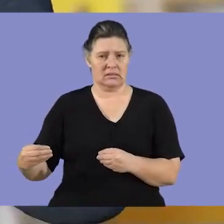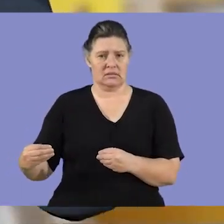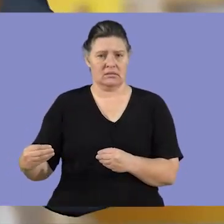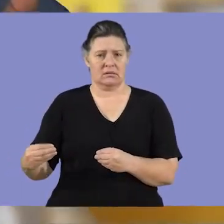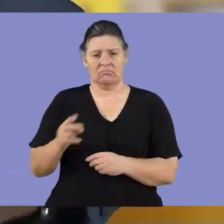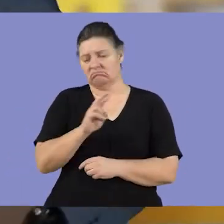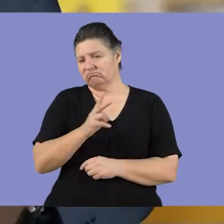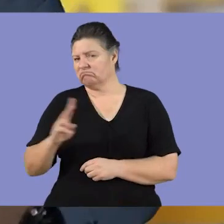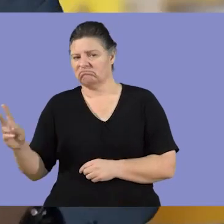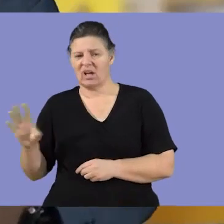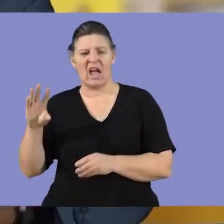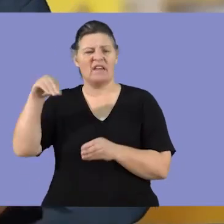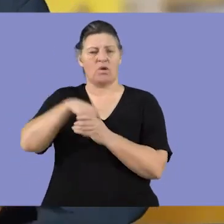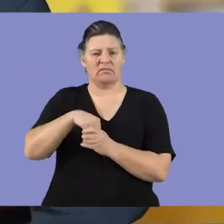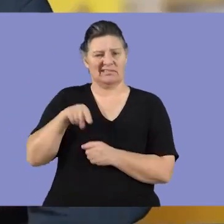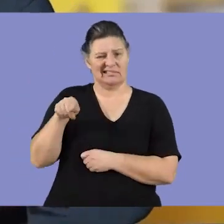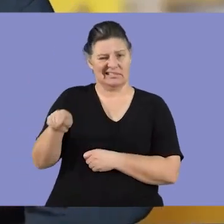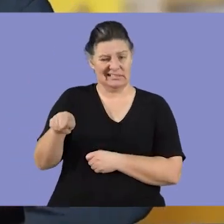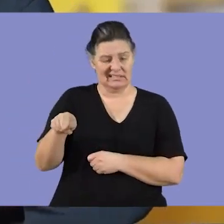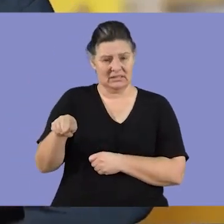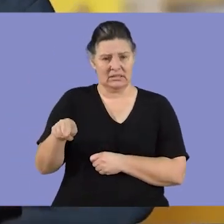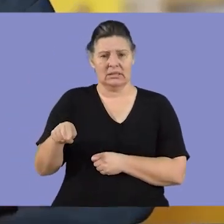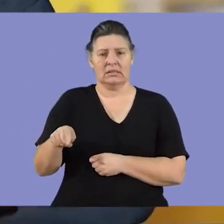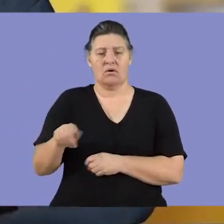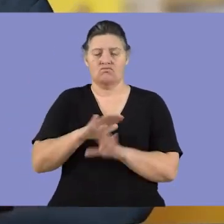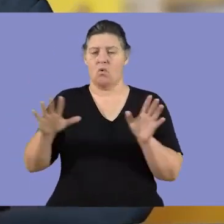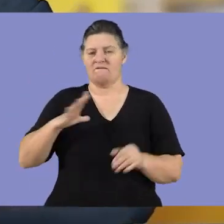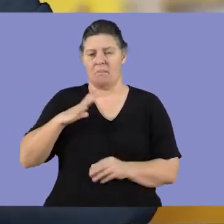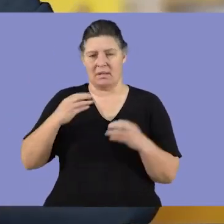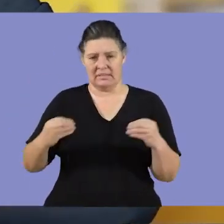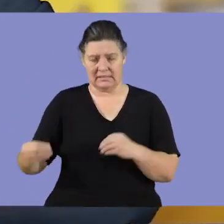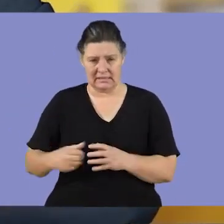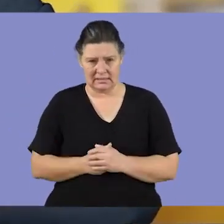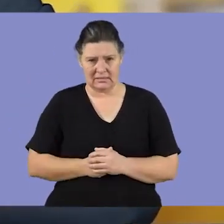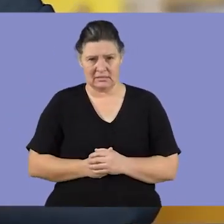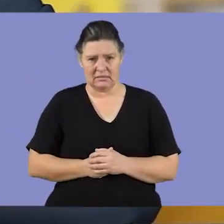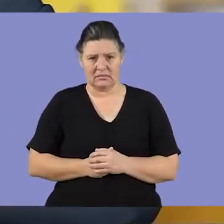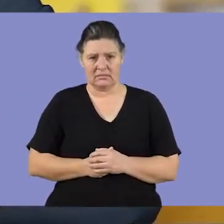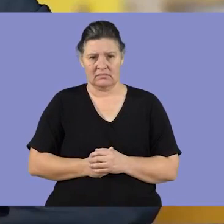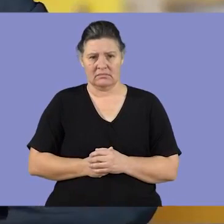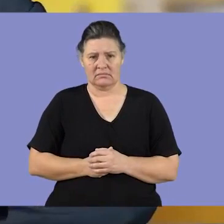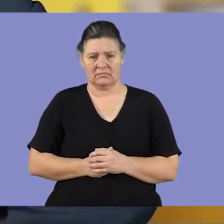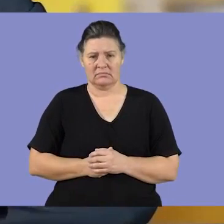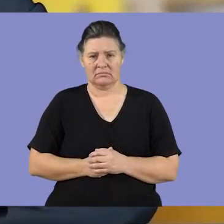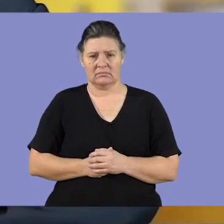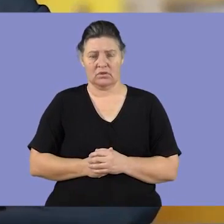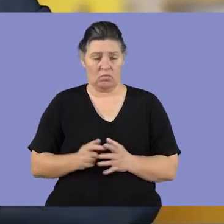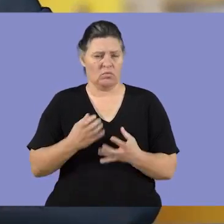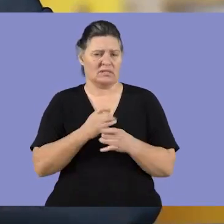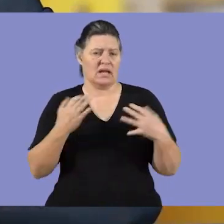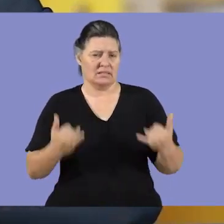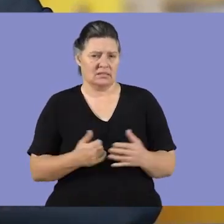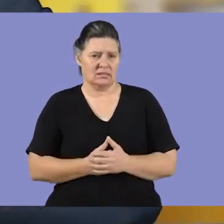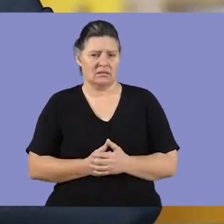which types of businesses would fall under the informal businesses? You would then find that that is what I'm going to